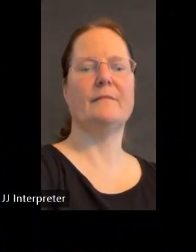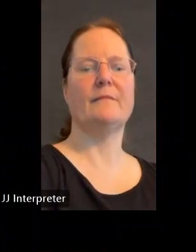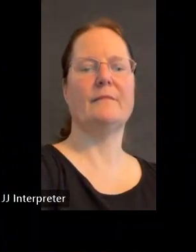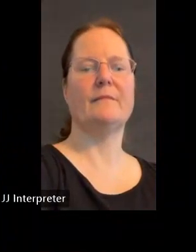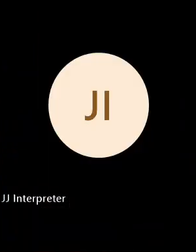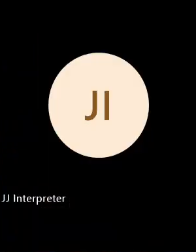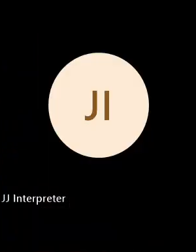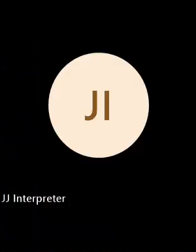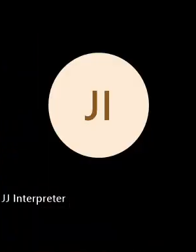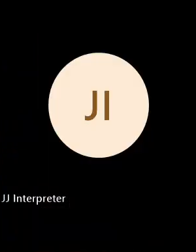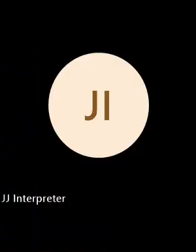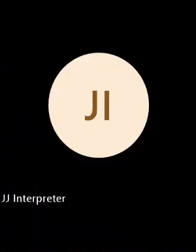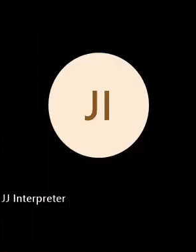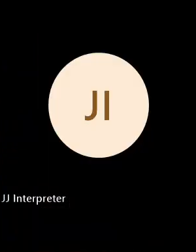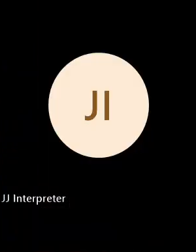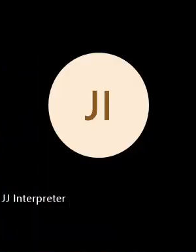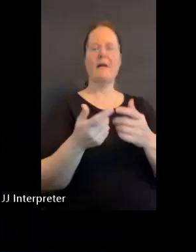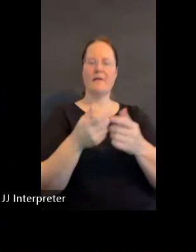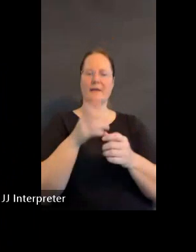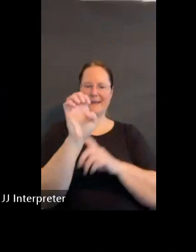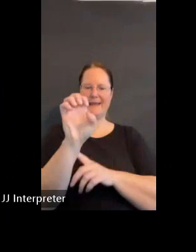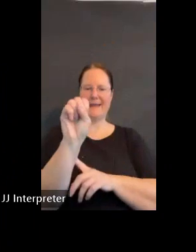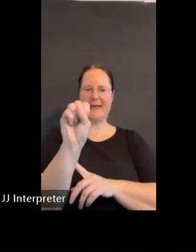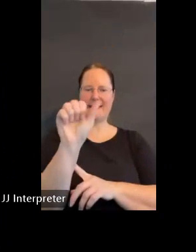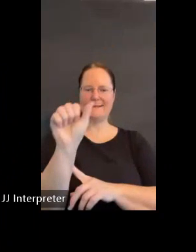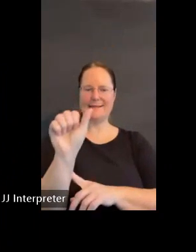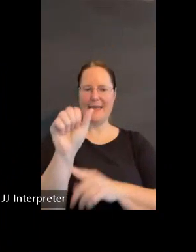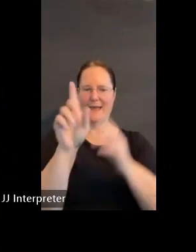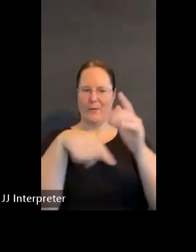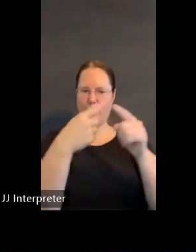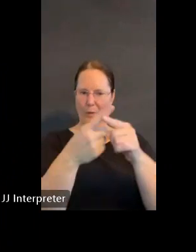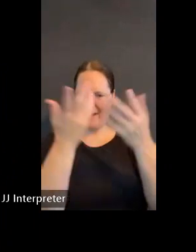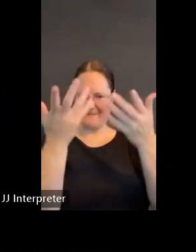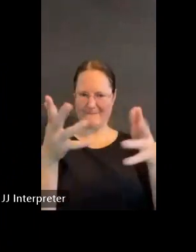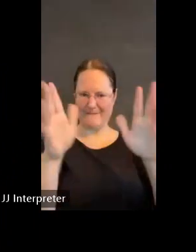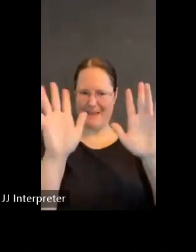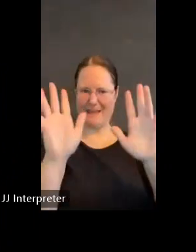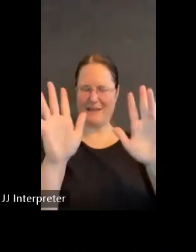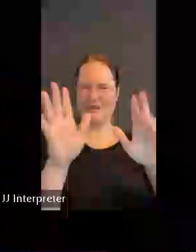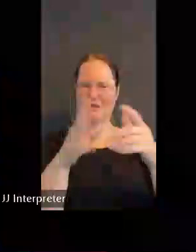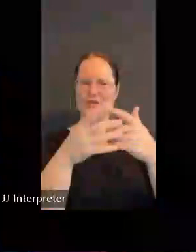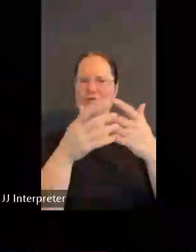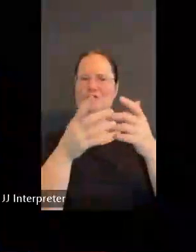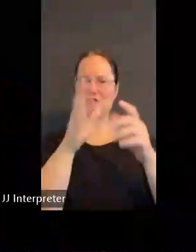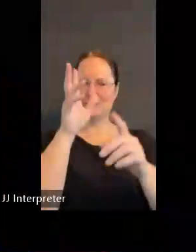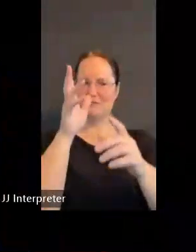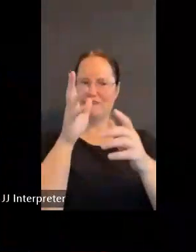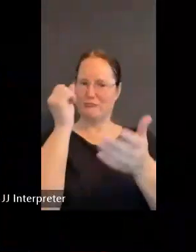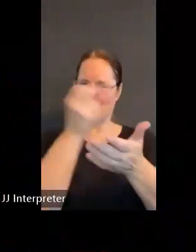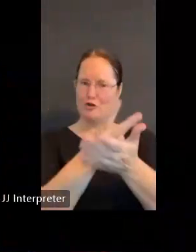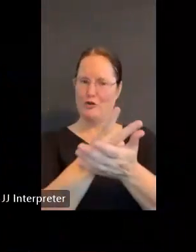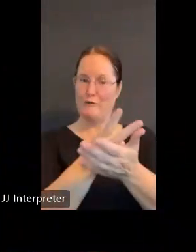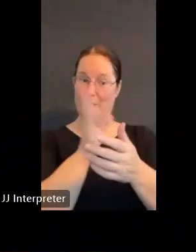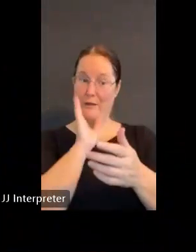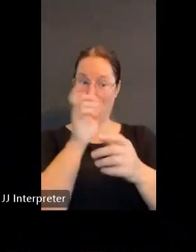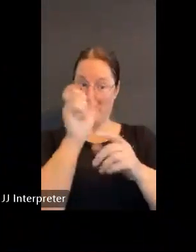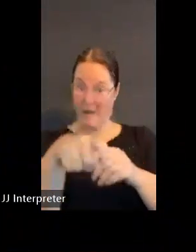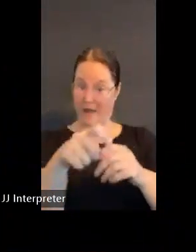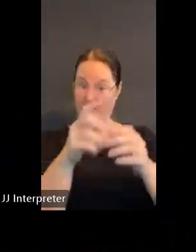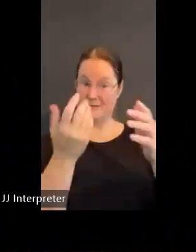With an ESA, once they're determined, is that something that needs to be renewed annually, or is it for the life of the